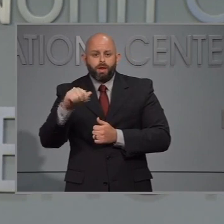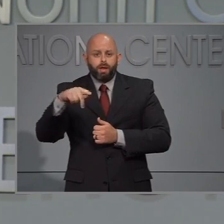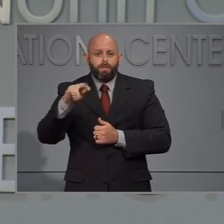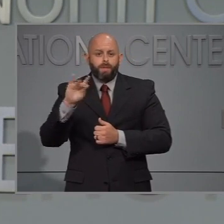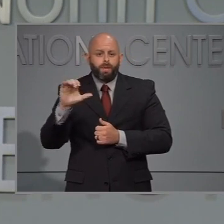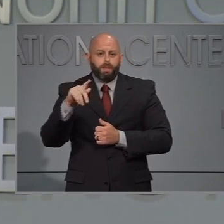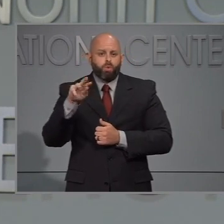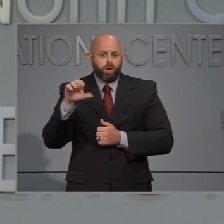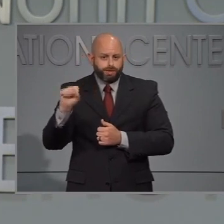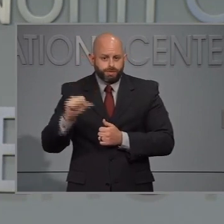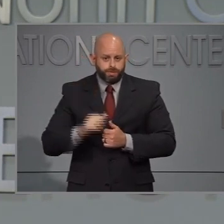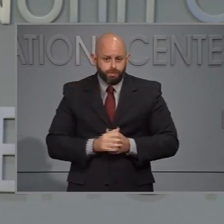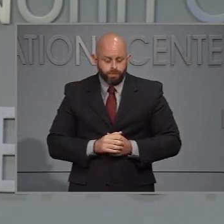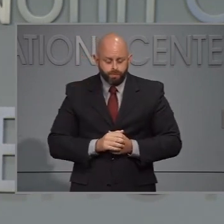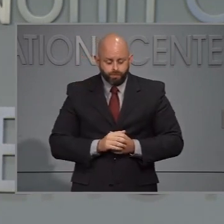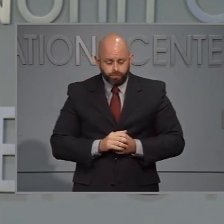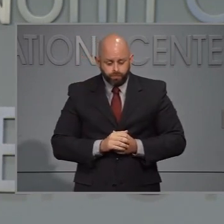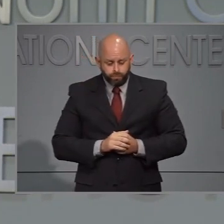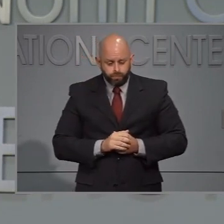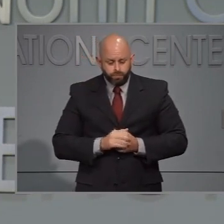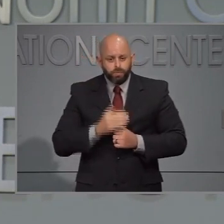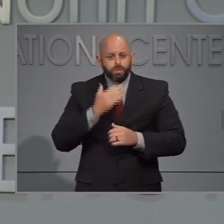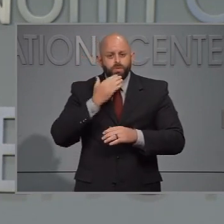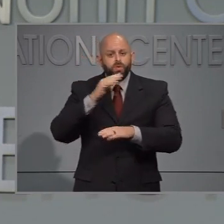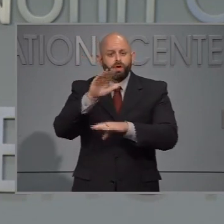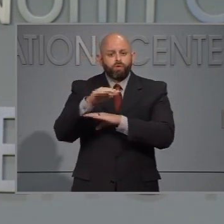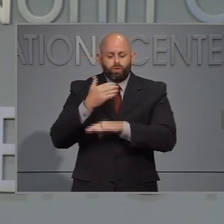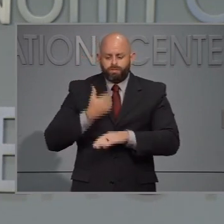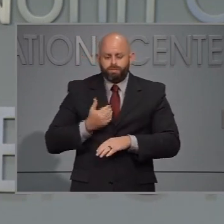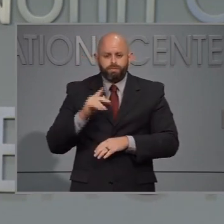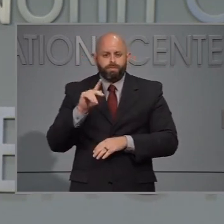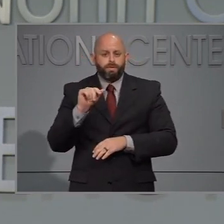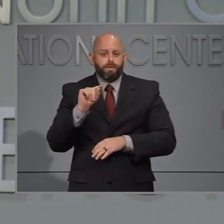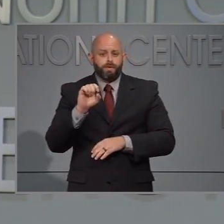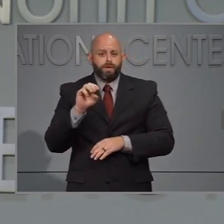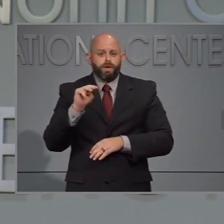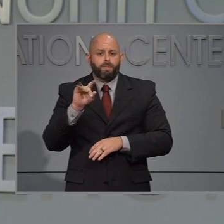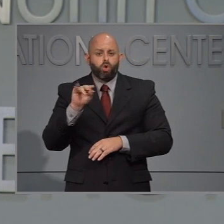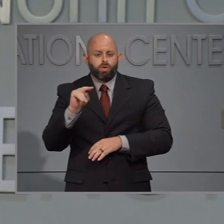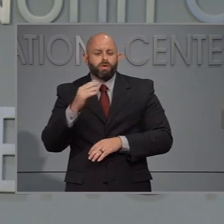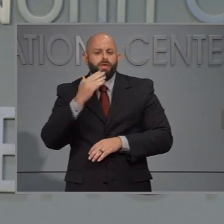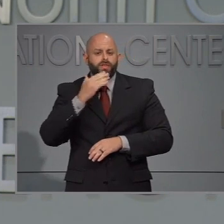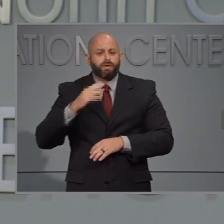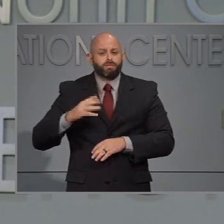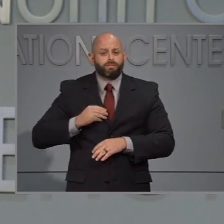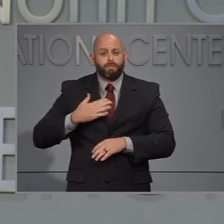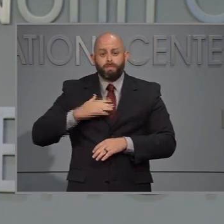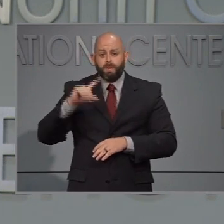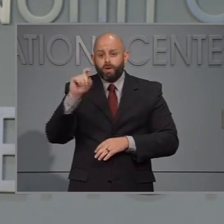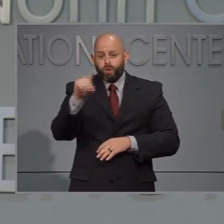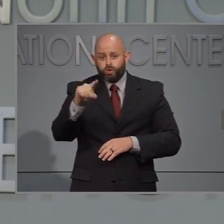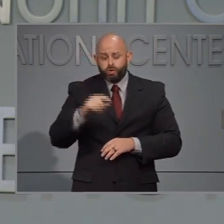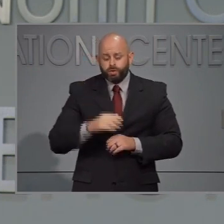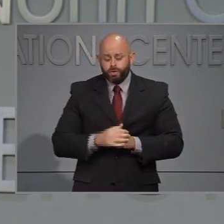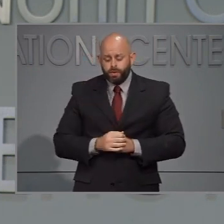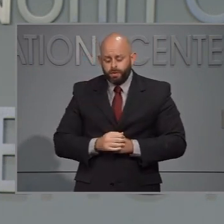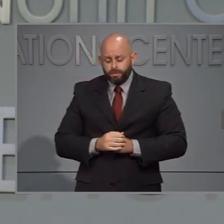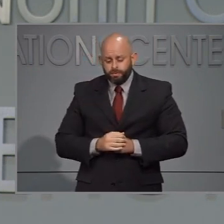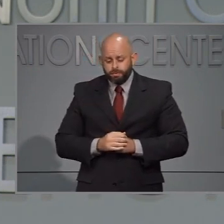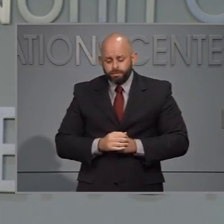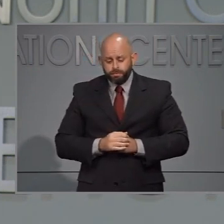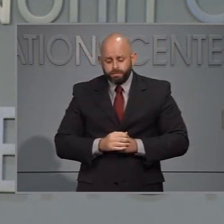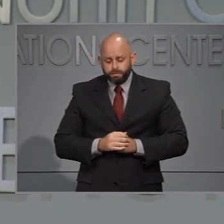Good afternoon, Governor. This is Kate Martin with Carolina Public Press. Thank you for taking my question. I'm kind of glancing over your executive